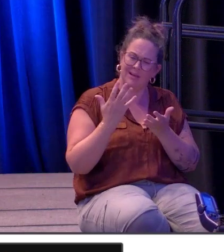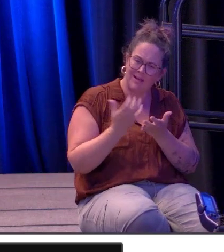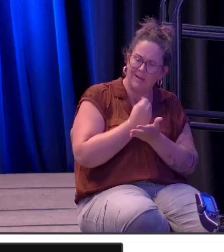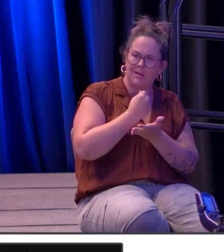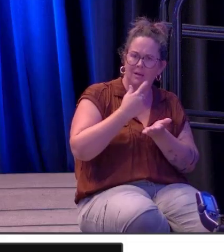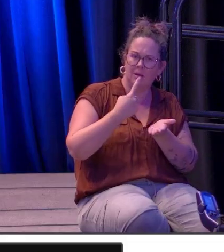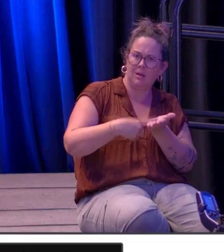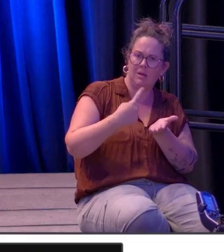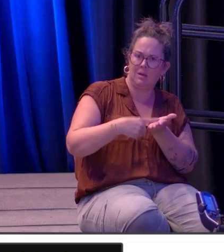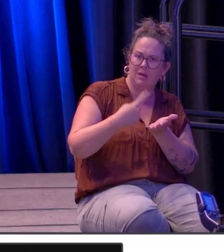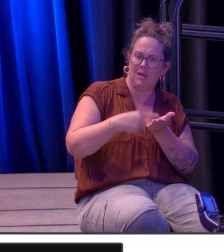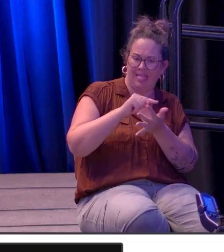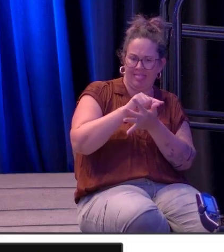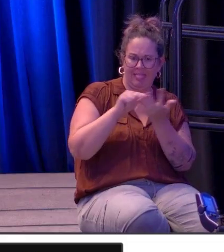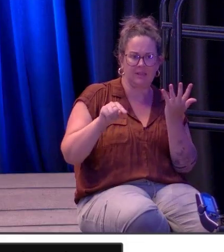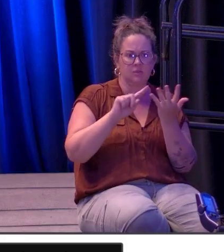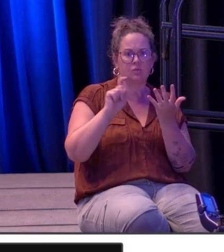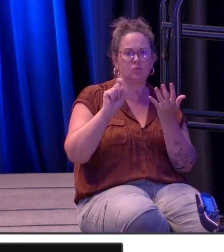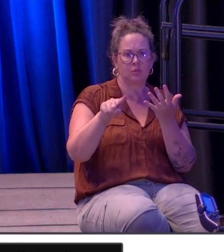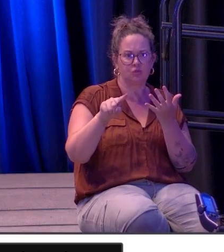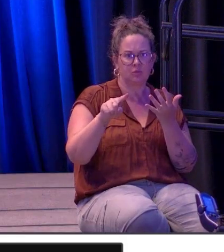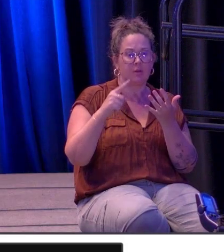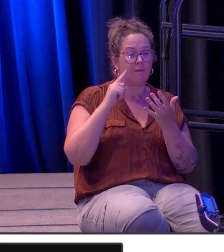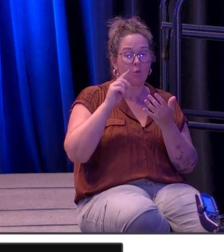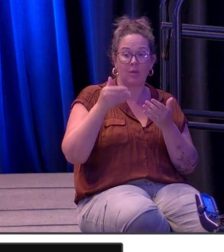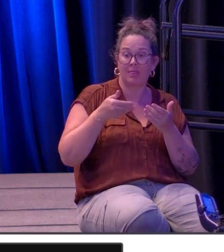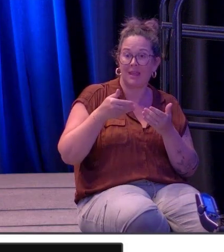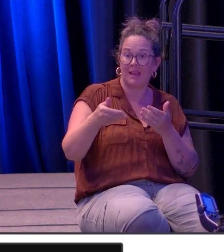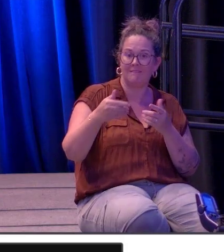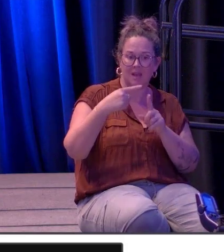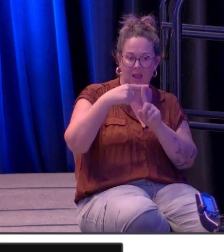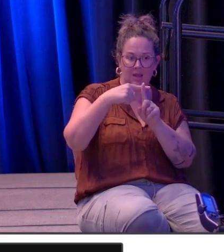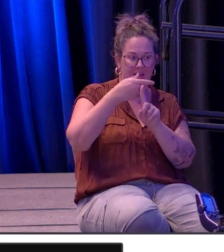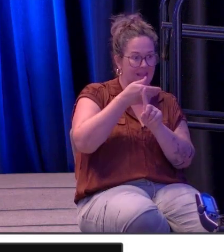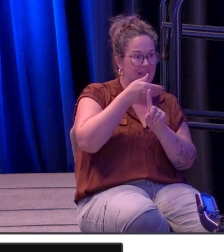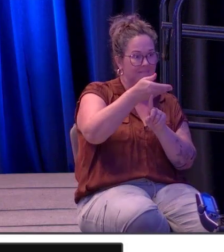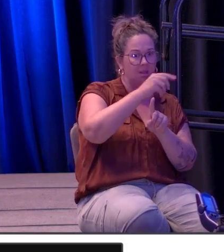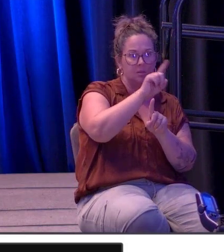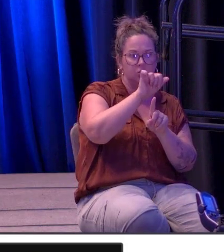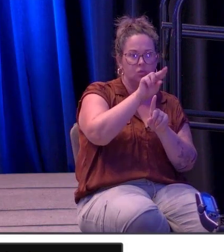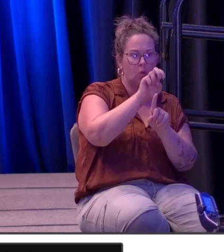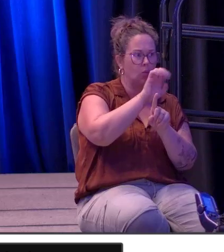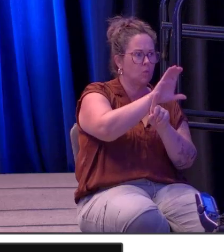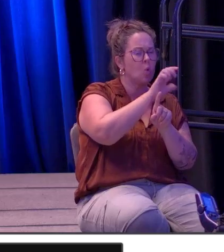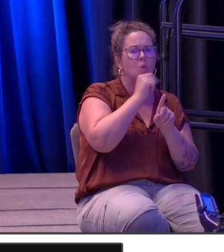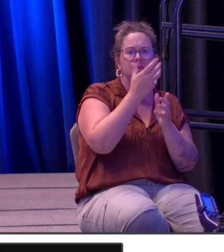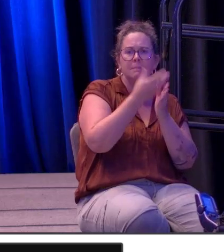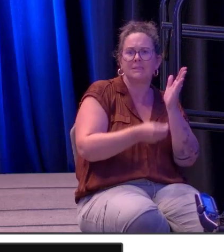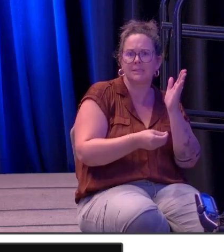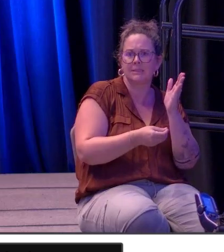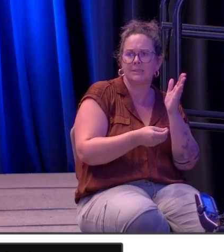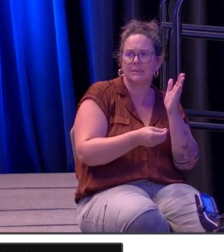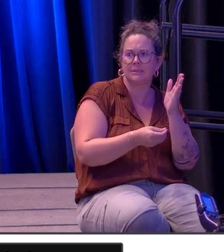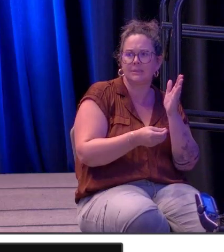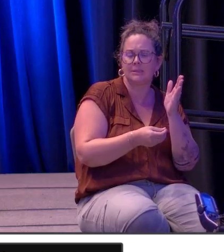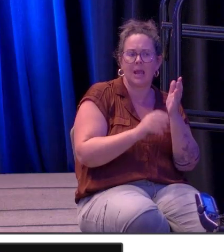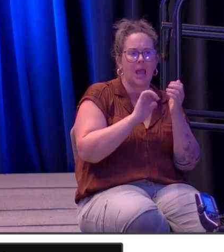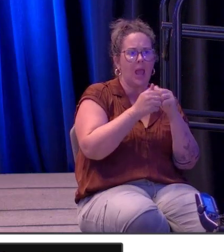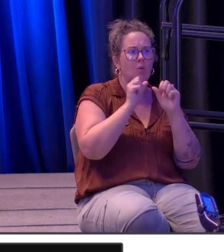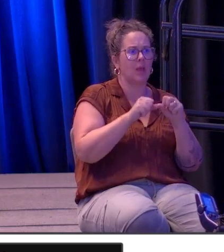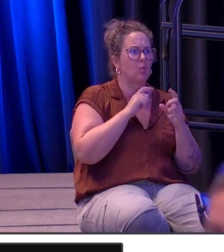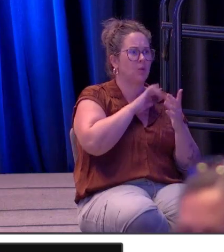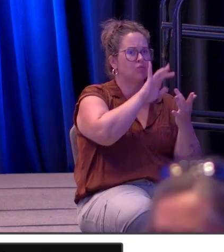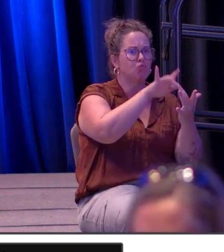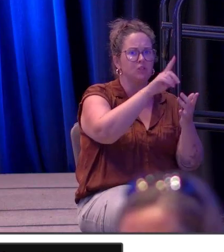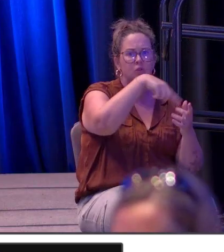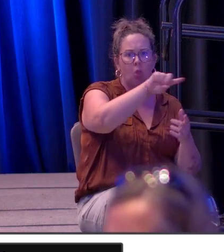conversations around in the invite zone. Who's missing and how do we reach them? I'm sure we talk about this all the time in our SILs